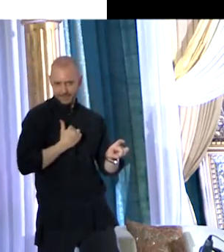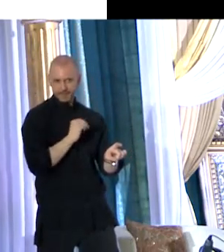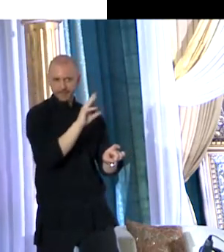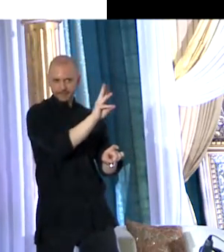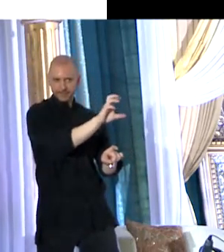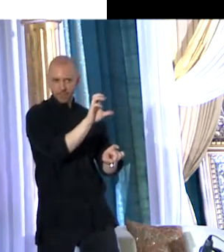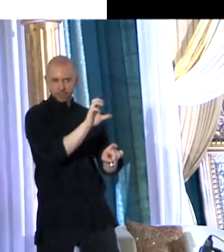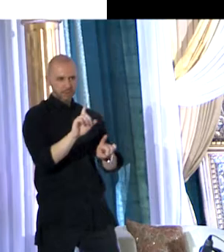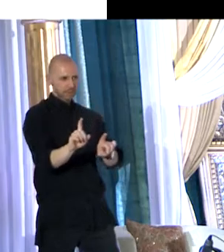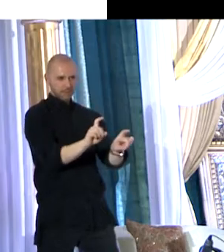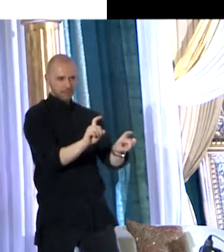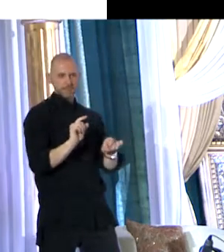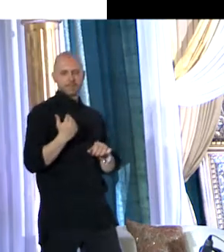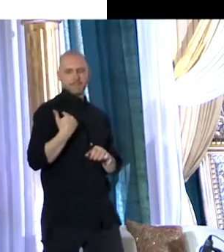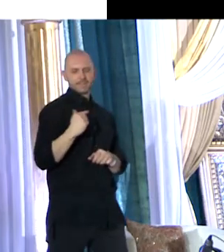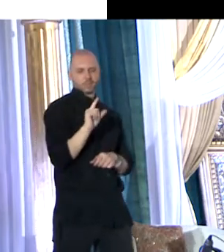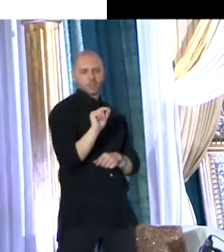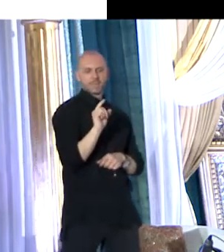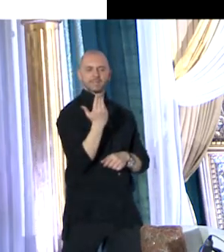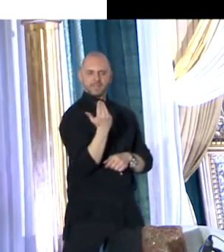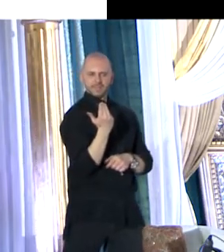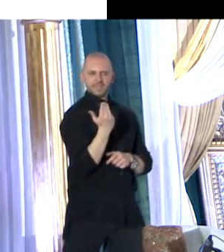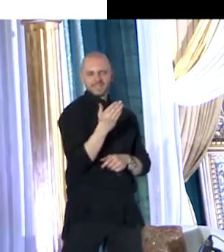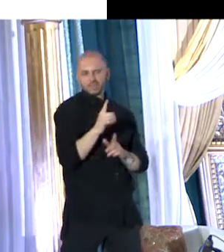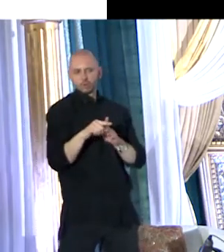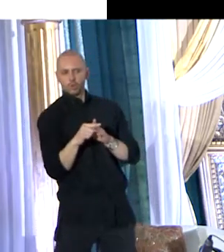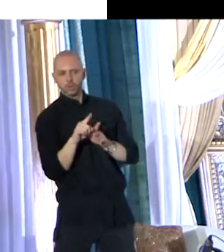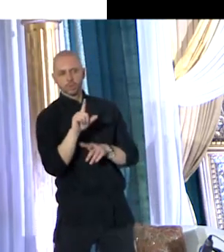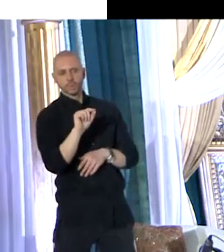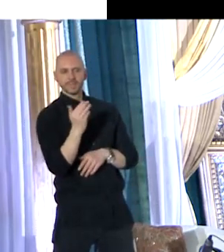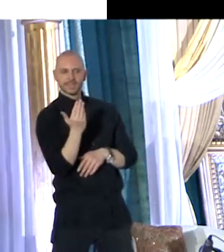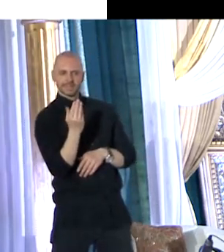of 2015, beginning of 2016.